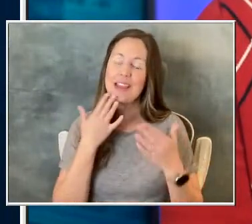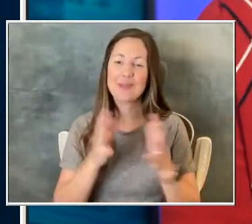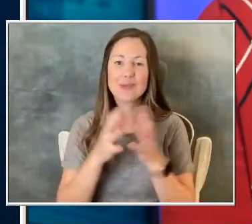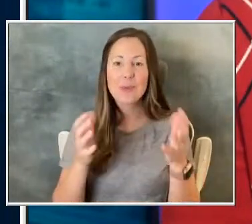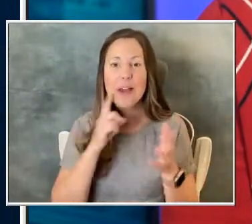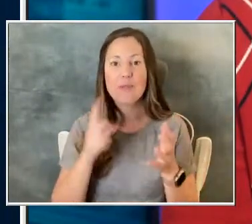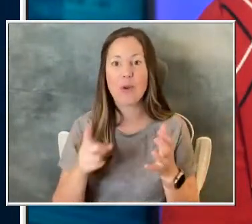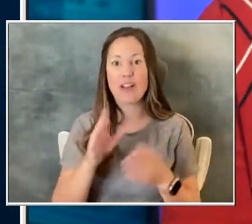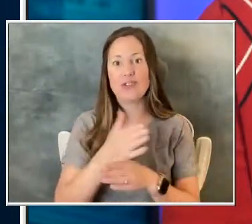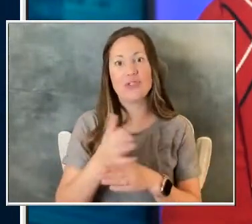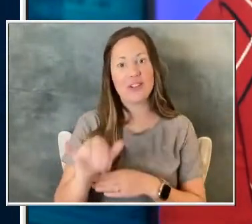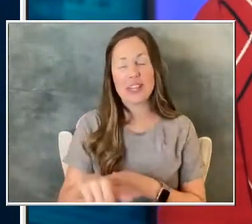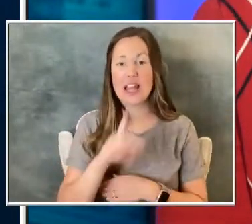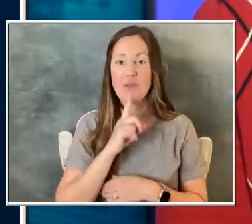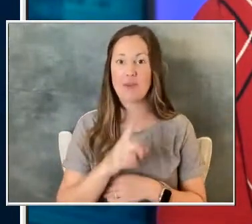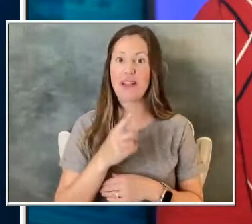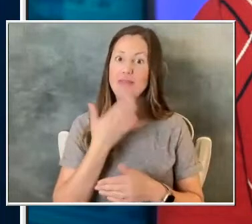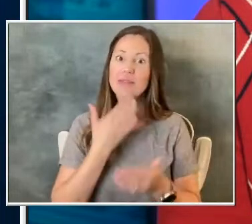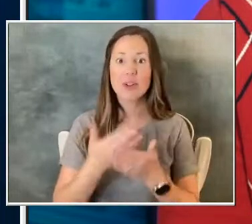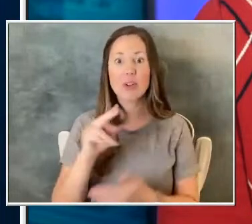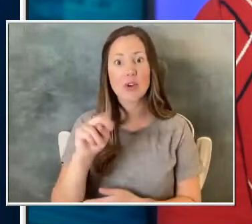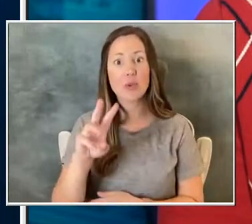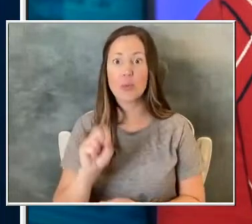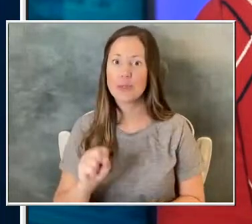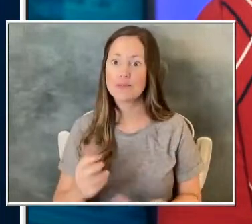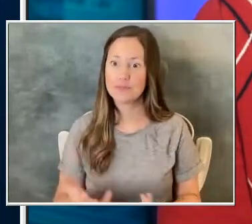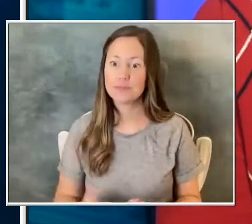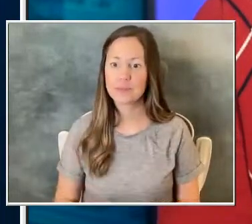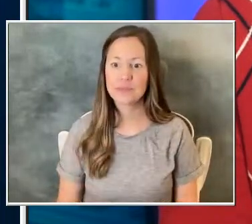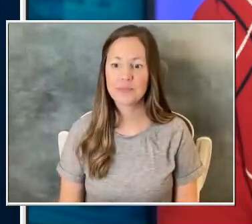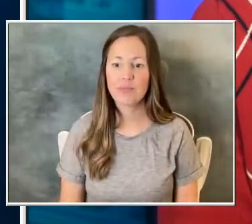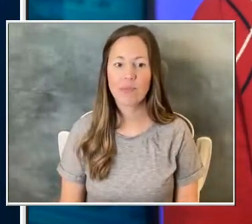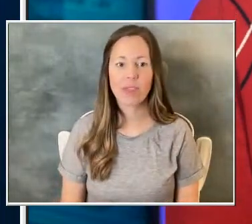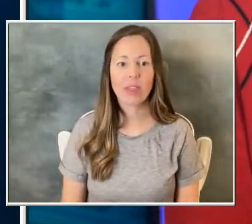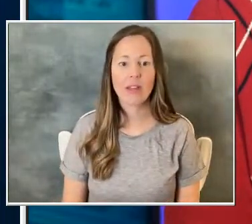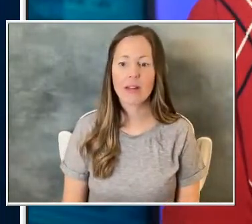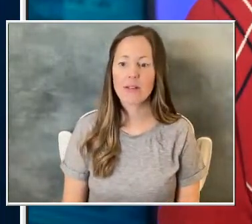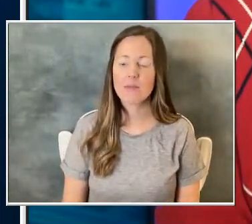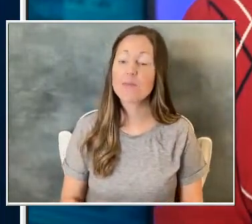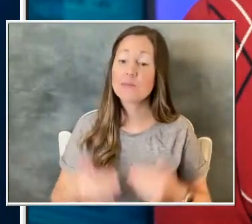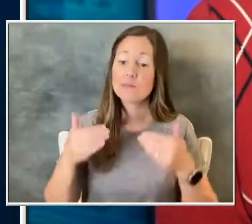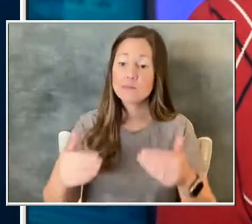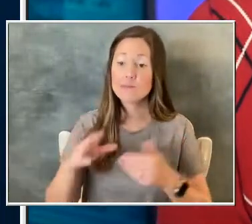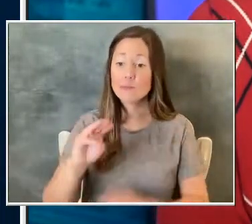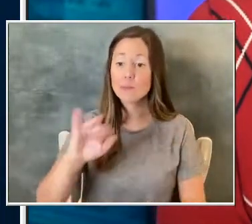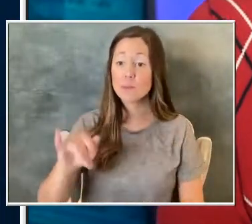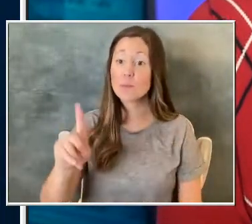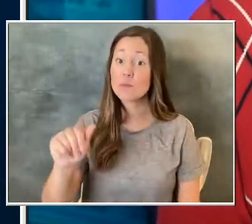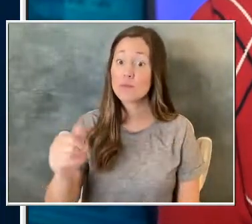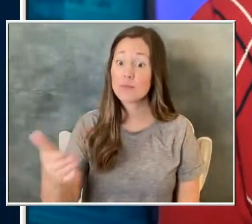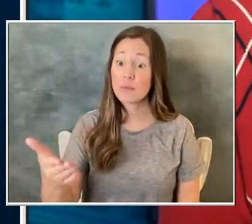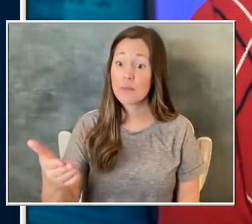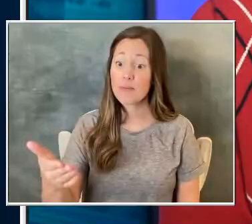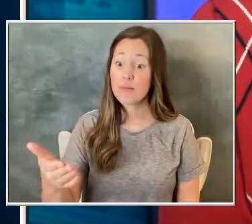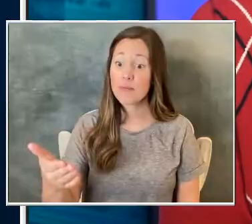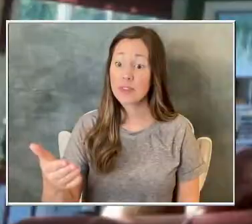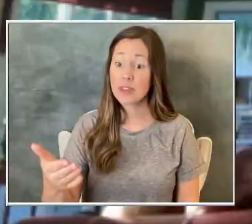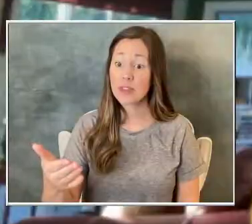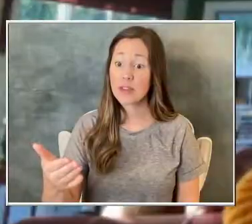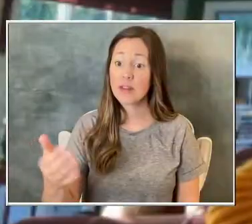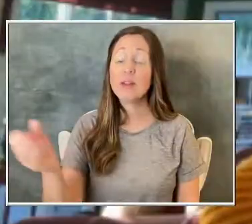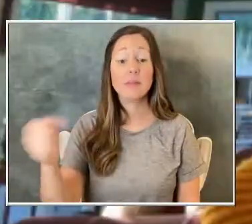share that. That's really good news. So question, go ahead, Micah, also. I was getting